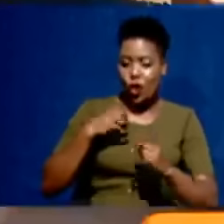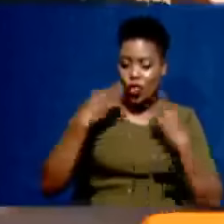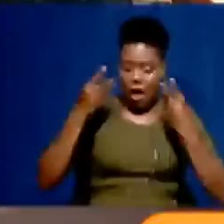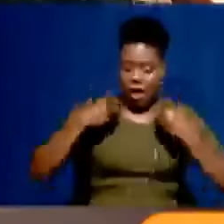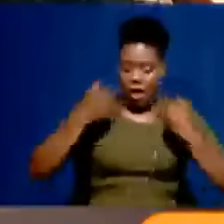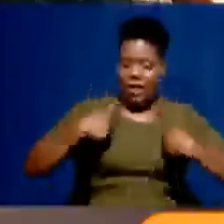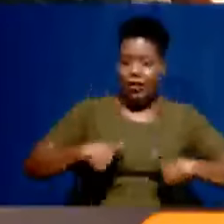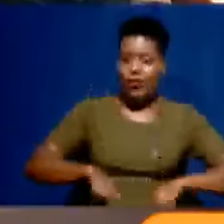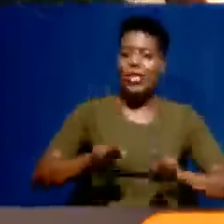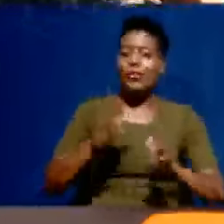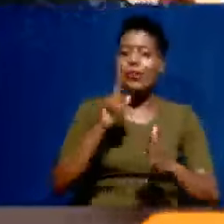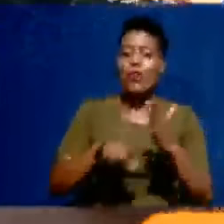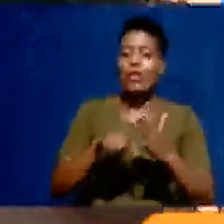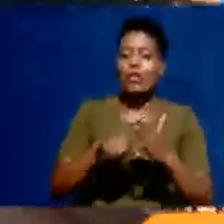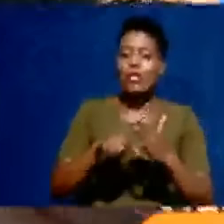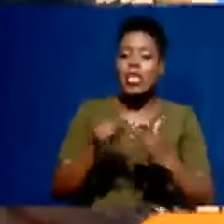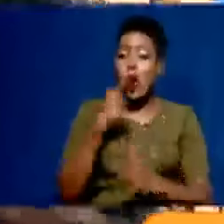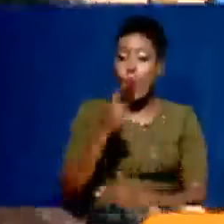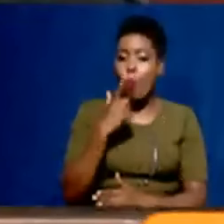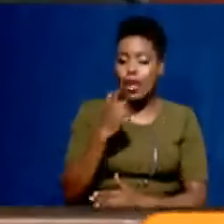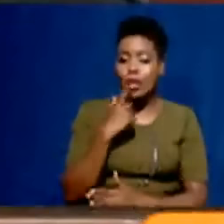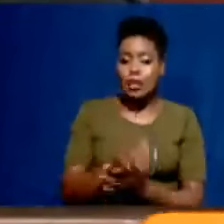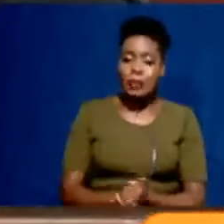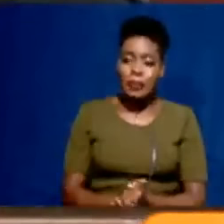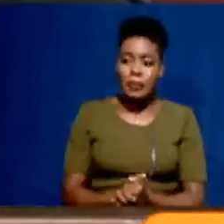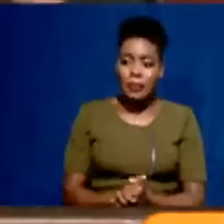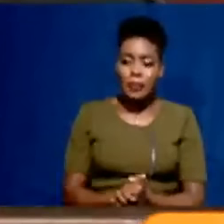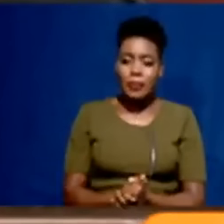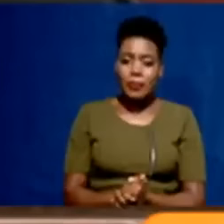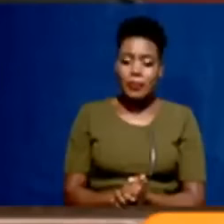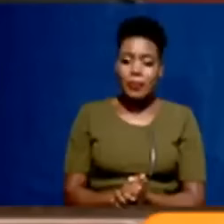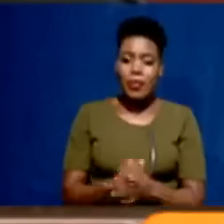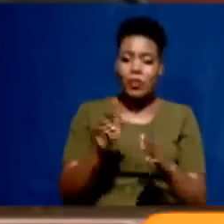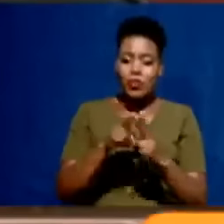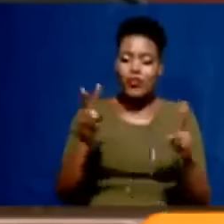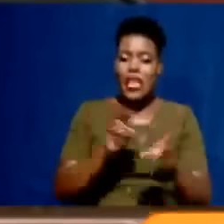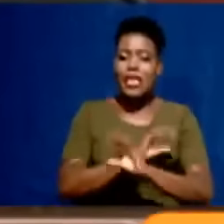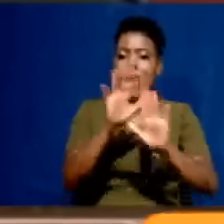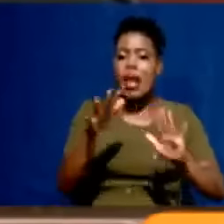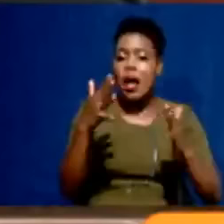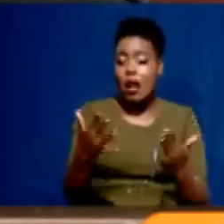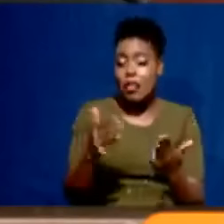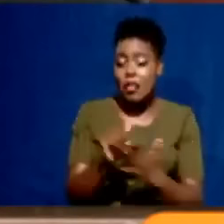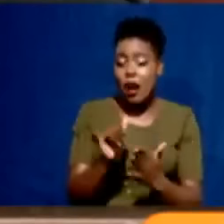kanzu kabla ya kuelekea nyumbani kwa marehemu Monica. But it was very clear, no